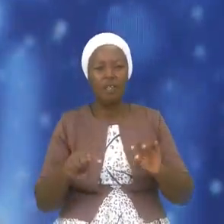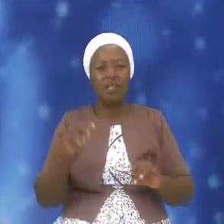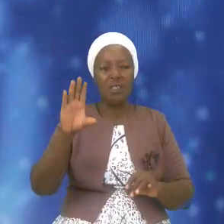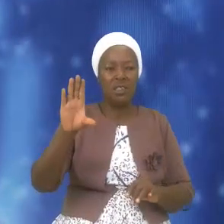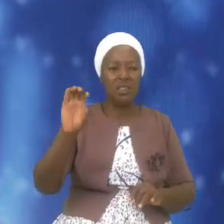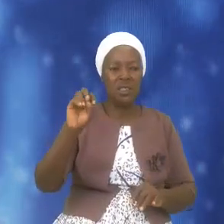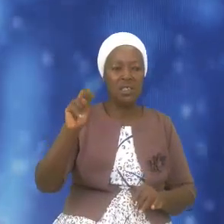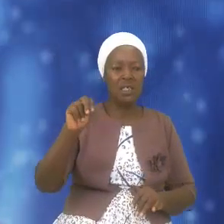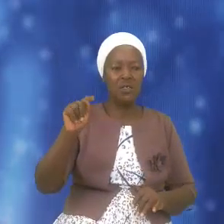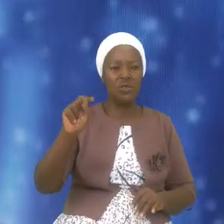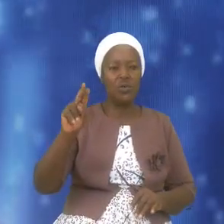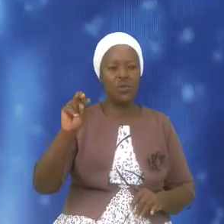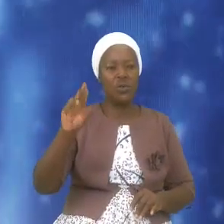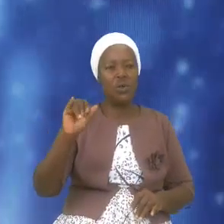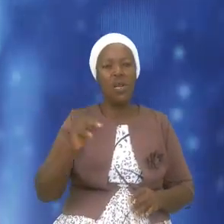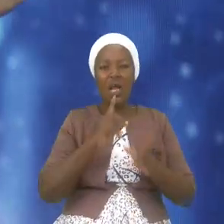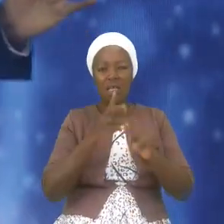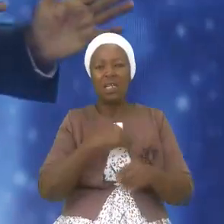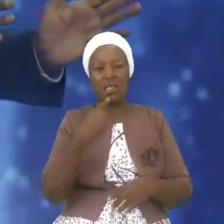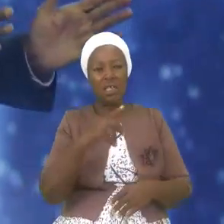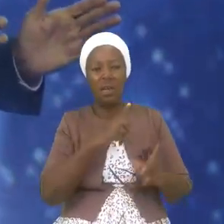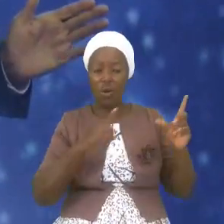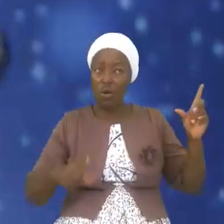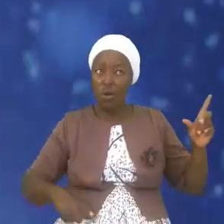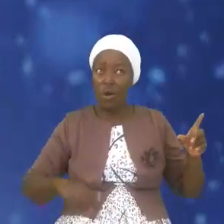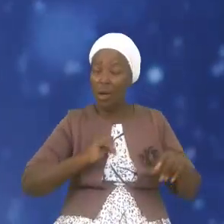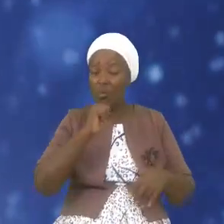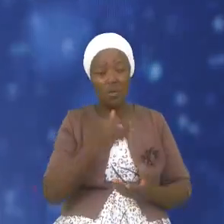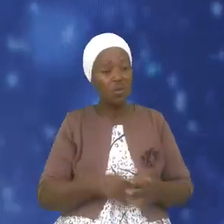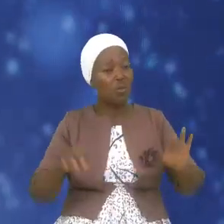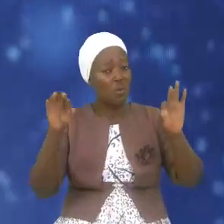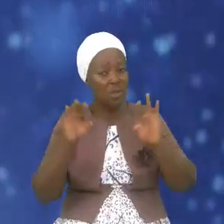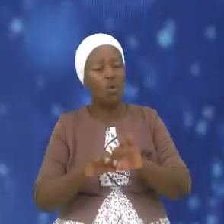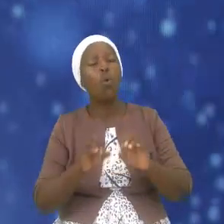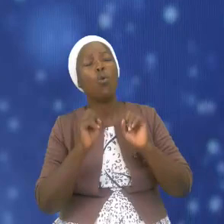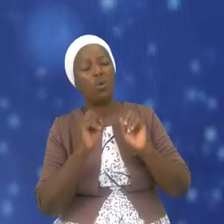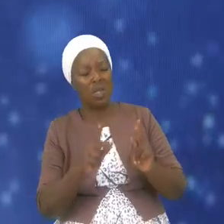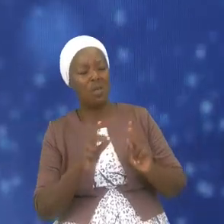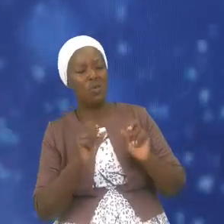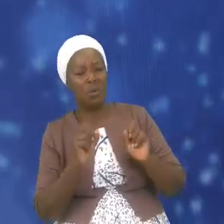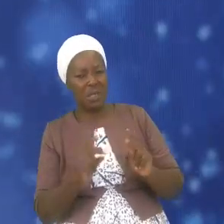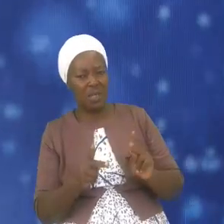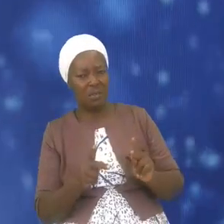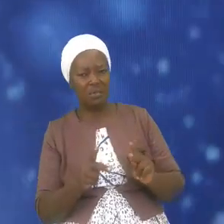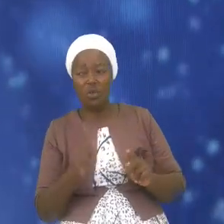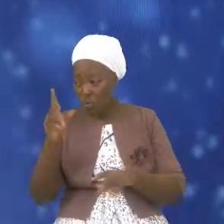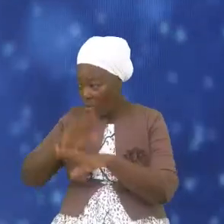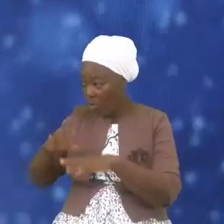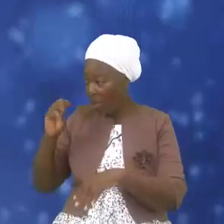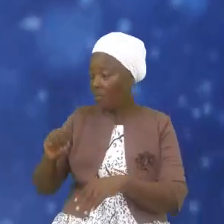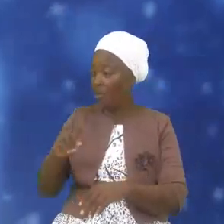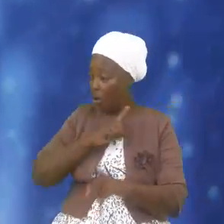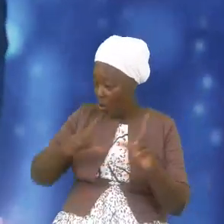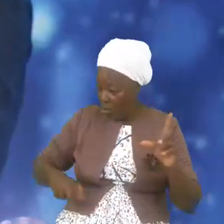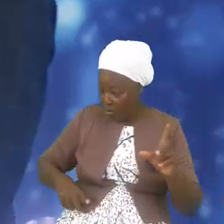worthy. That's all right. He called him Lord. He made him Lord of his life. He was a centurion,